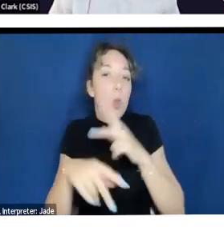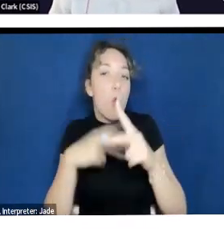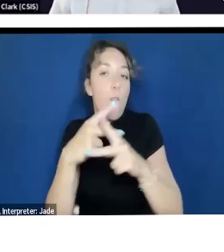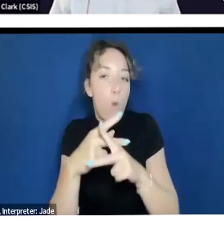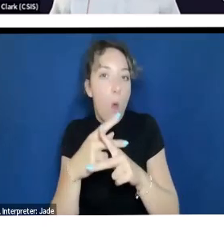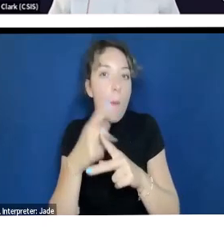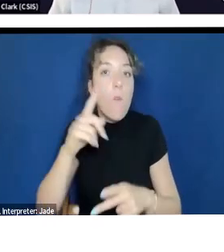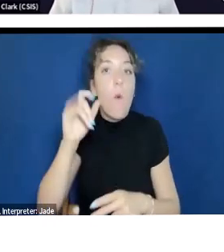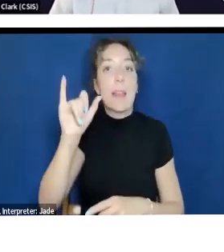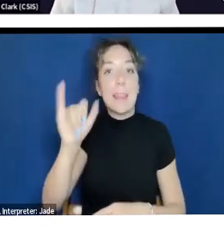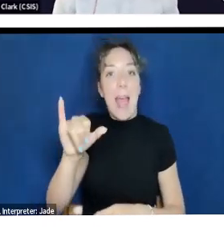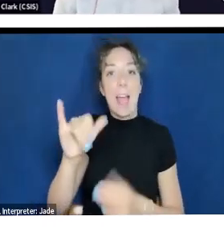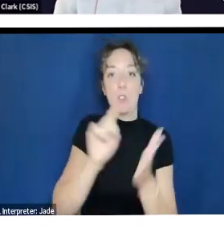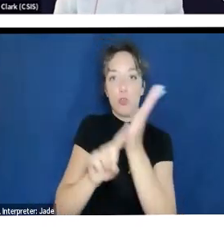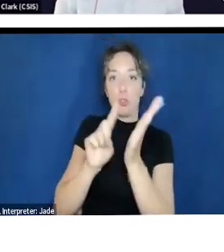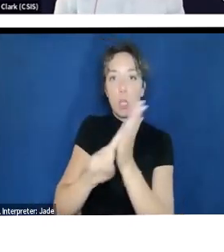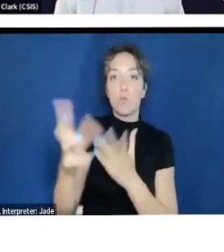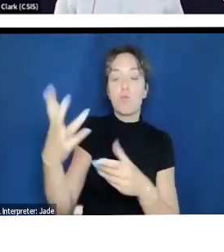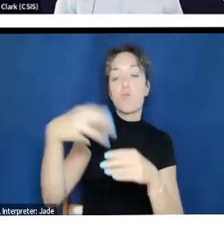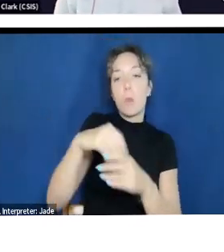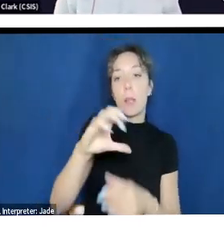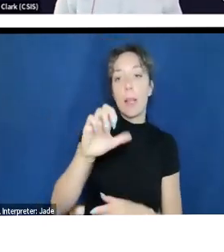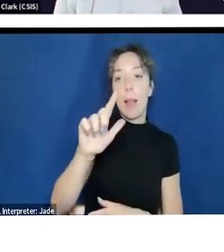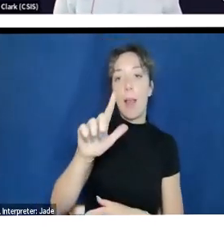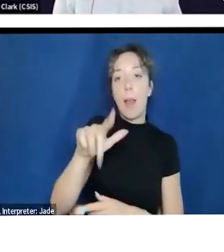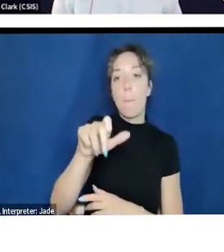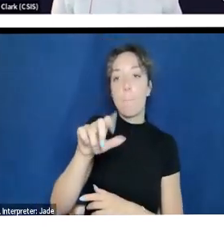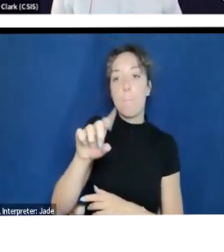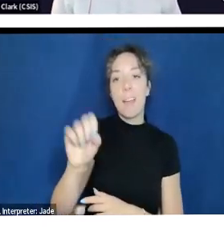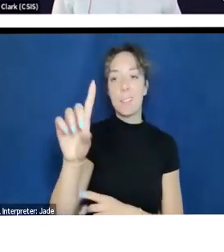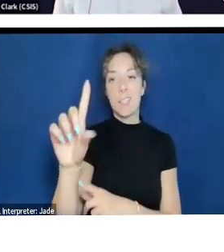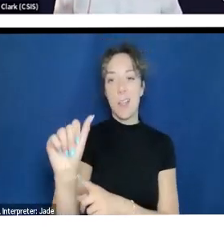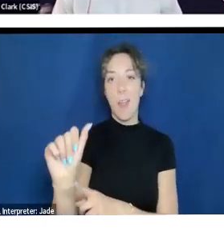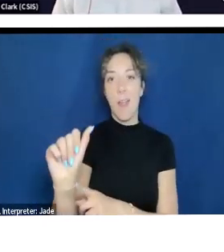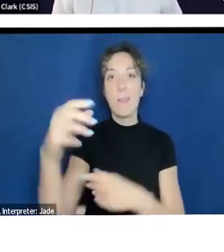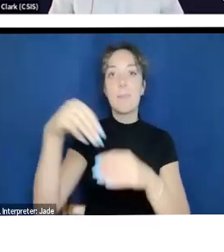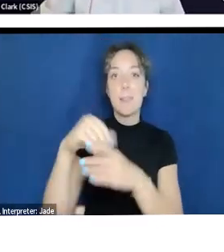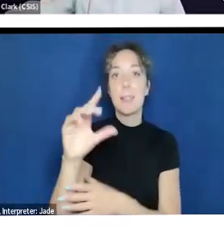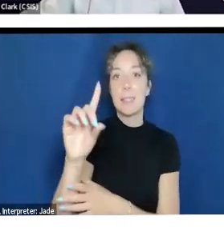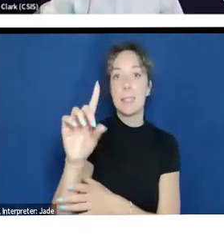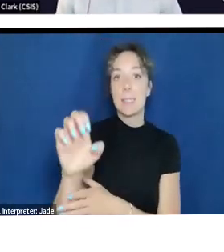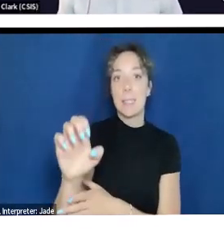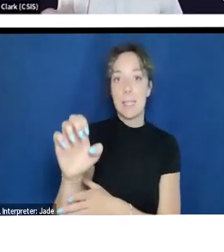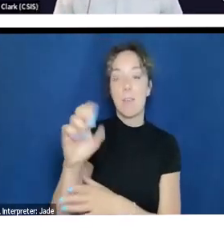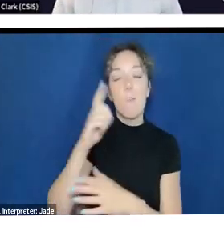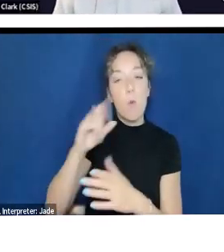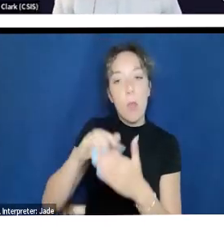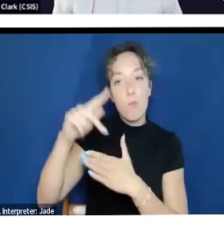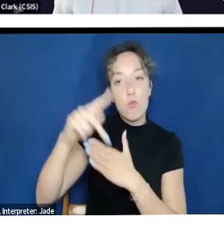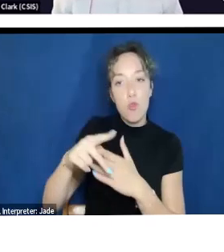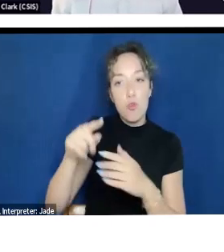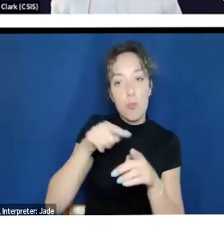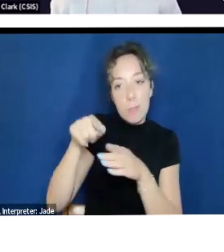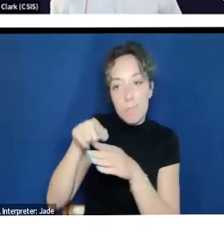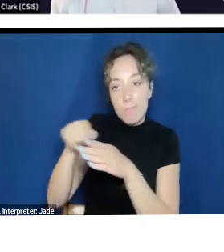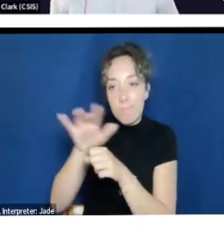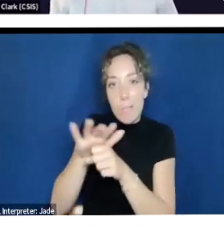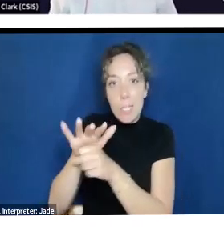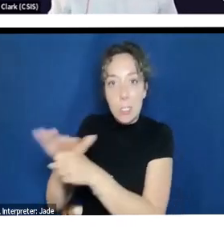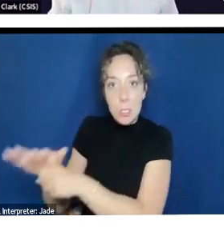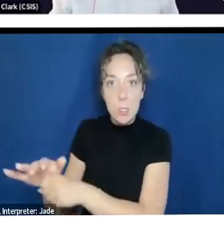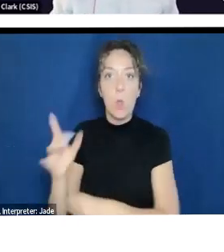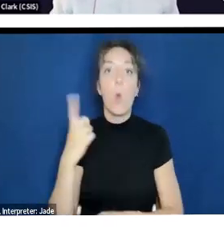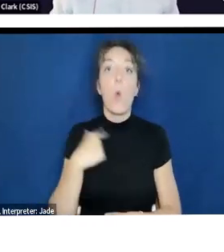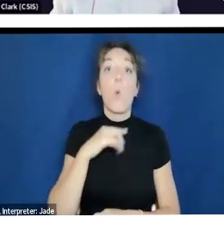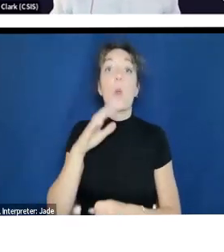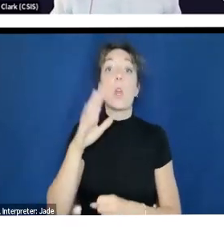into CALPADS DA for program areas within the CDE. And we will release the quality criteria in a phased approach as